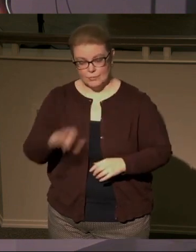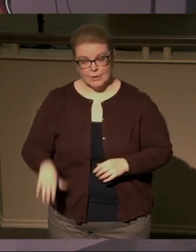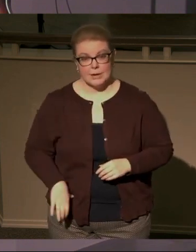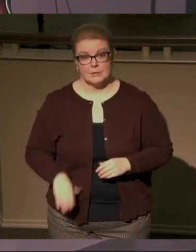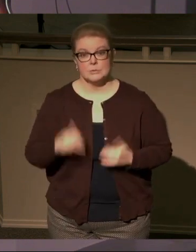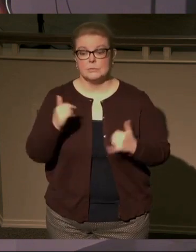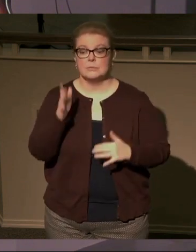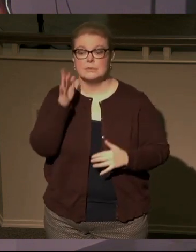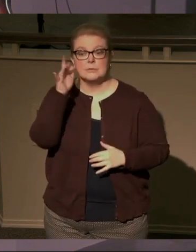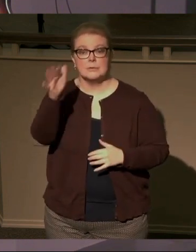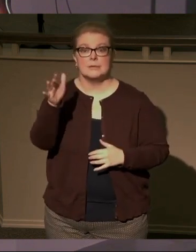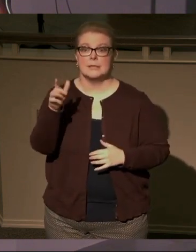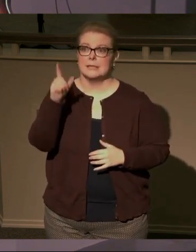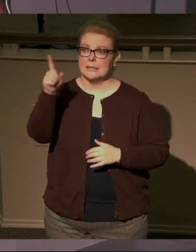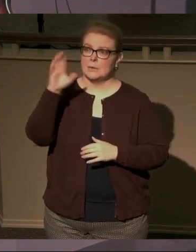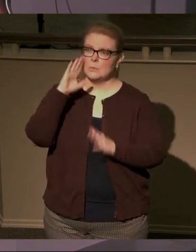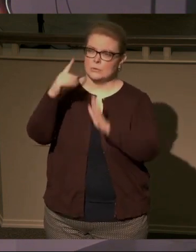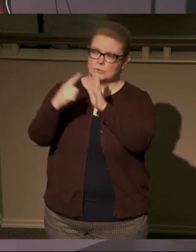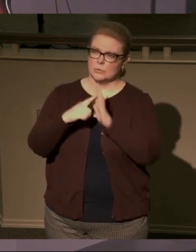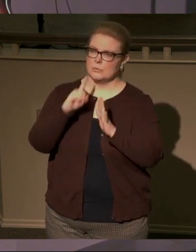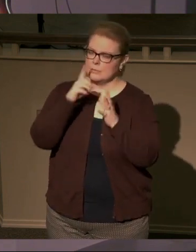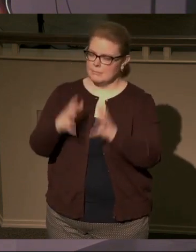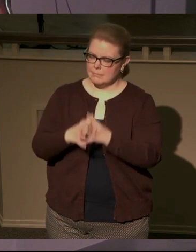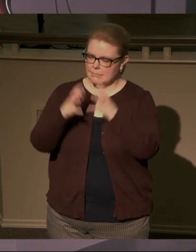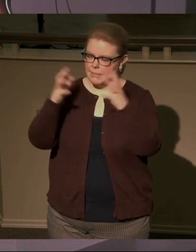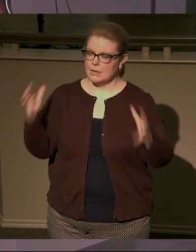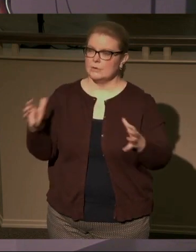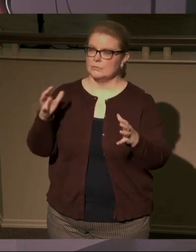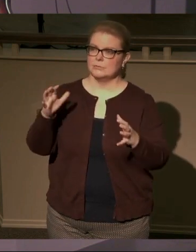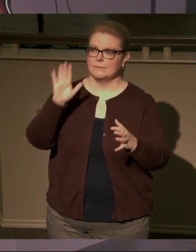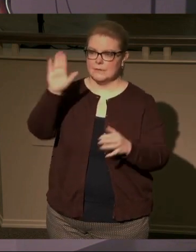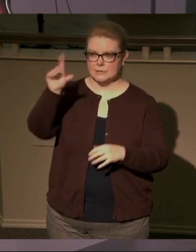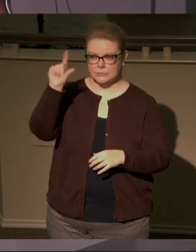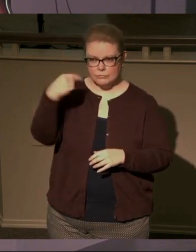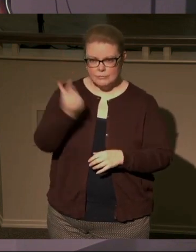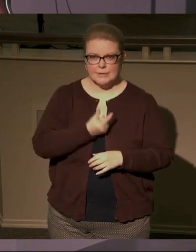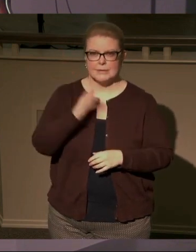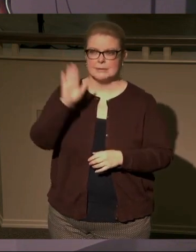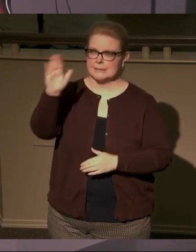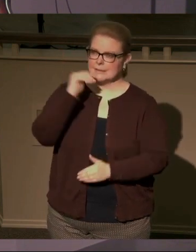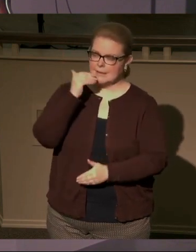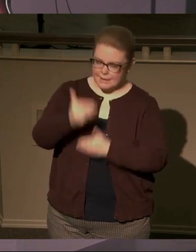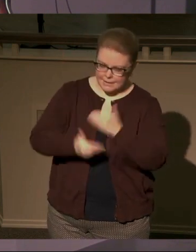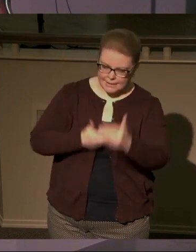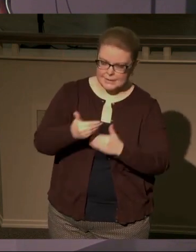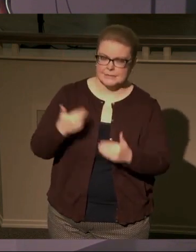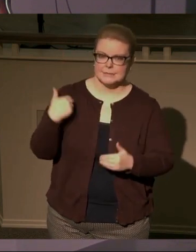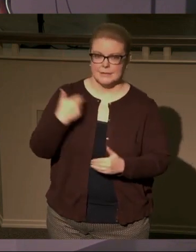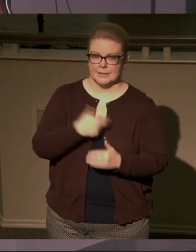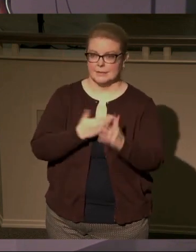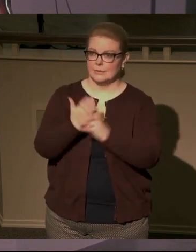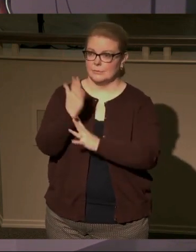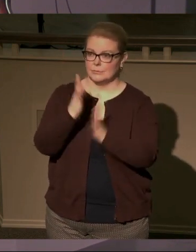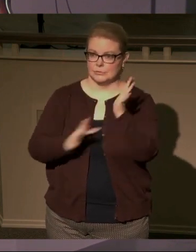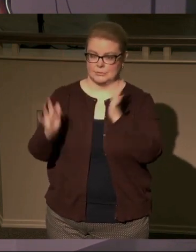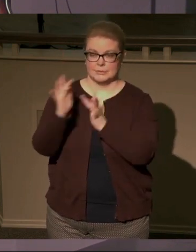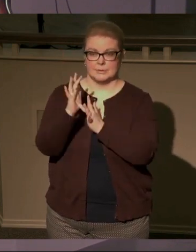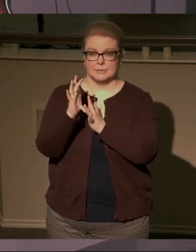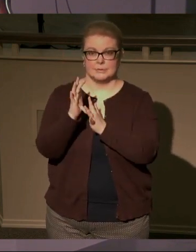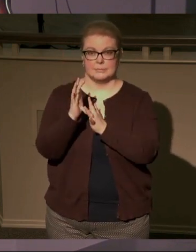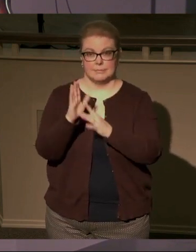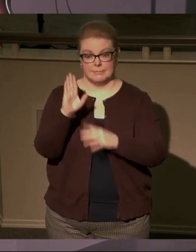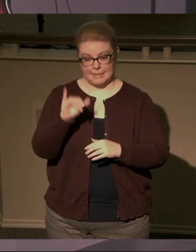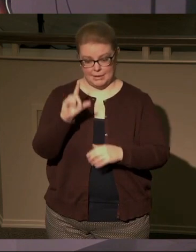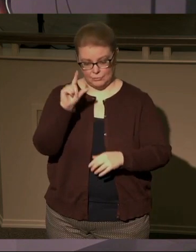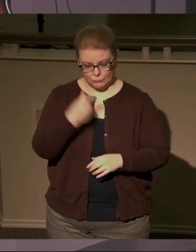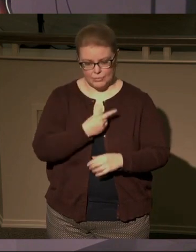coming ages he might show the immeasurable riches of his grace and kindness toward us in Christ Jesus. For by grace you